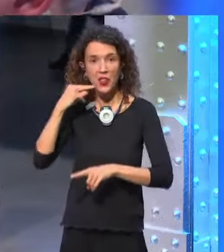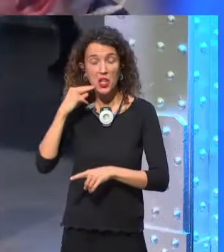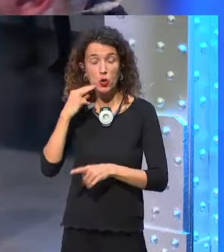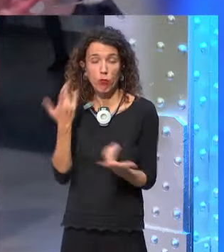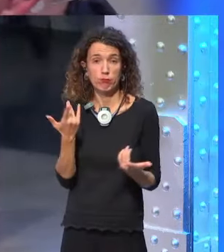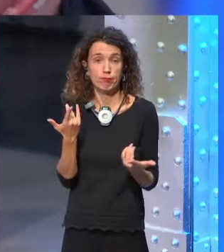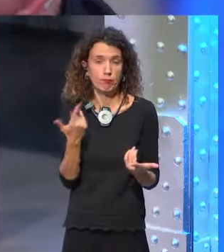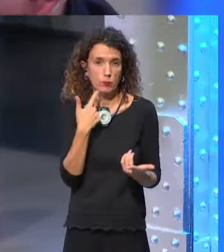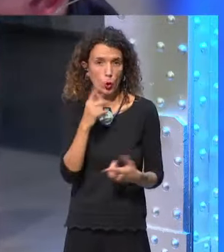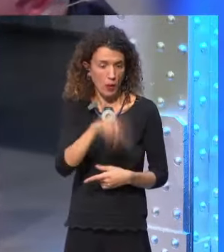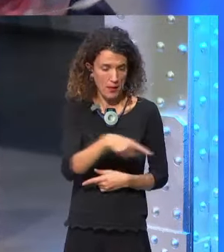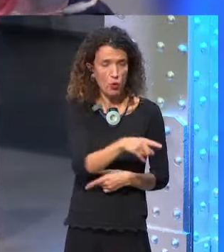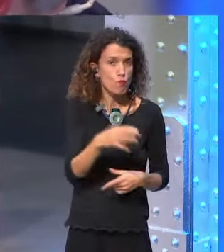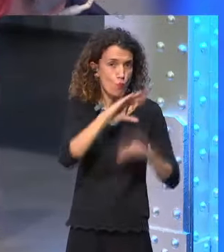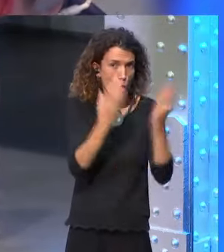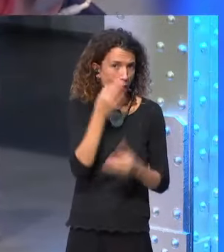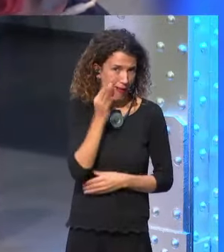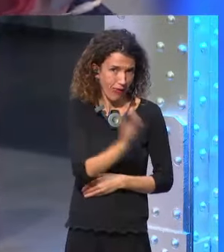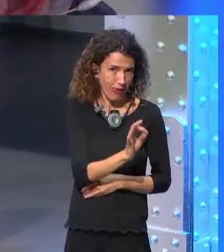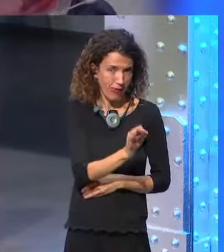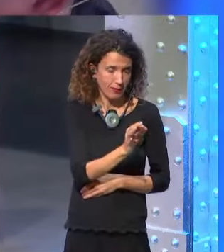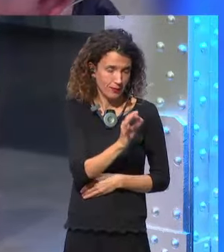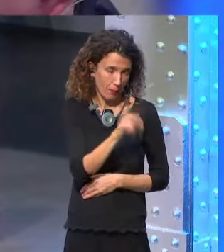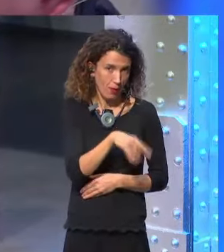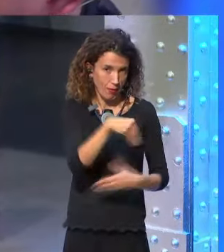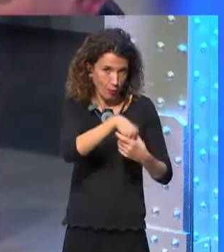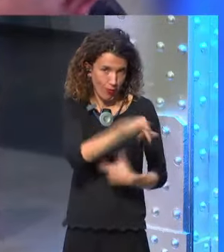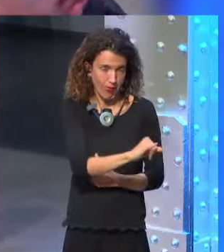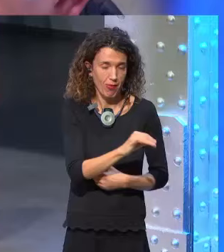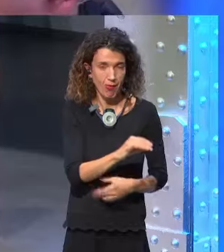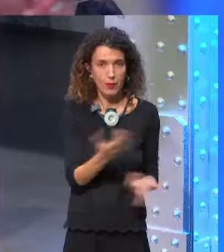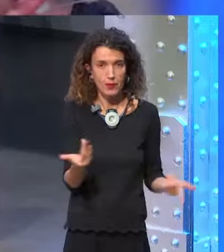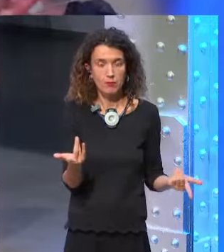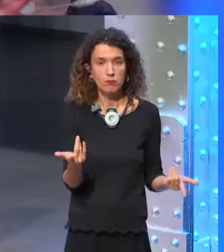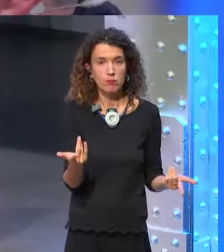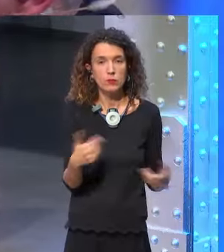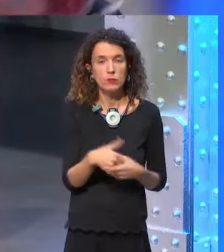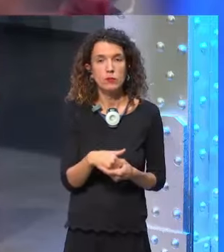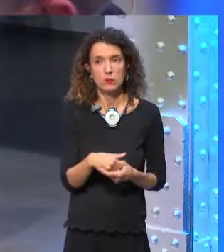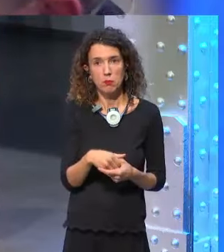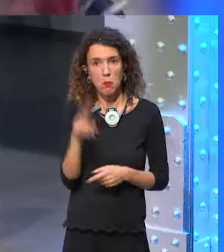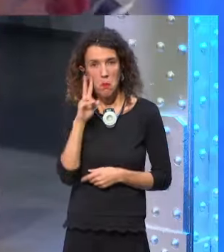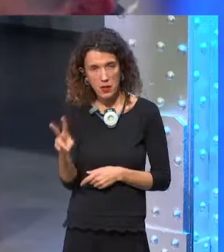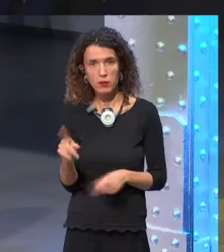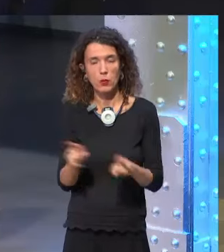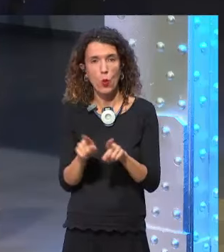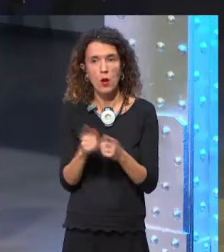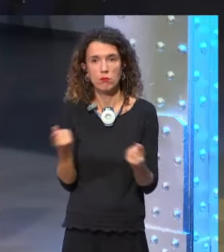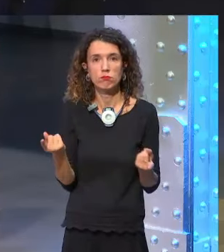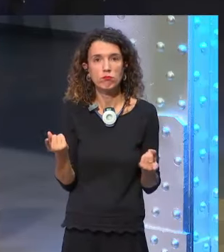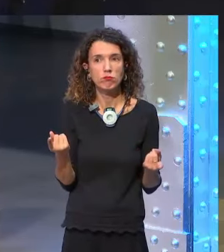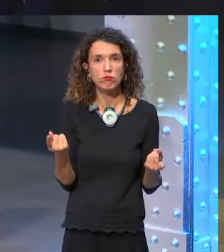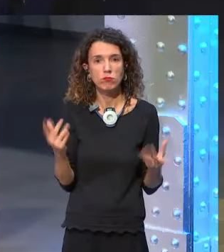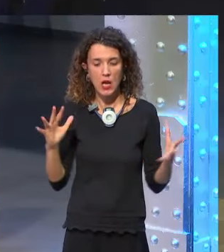but out in kind of families of material, how they grow, how they